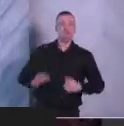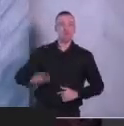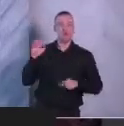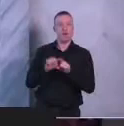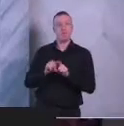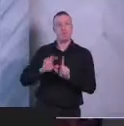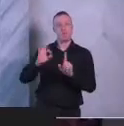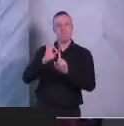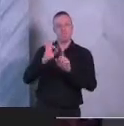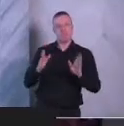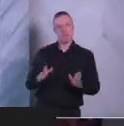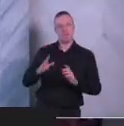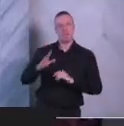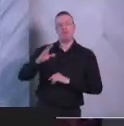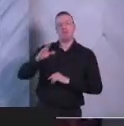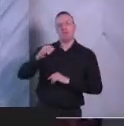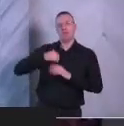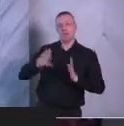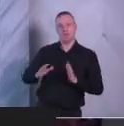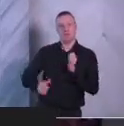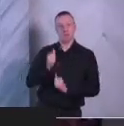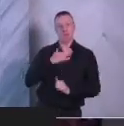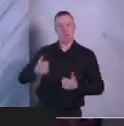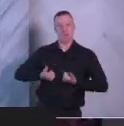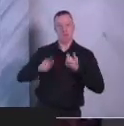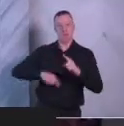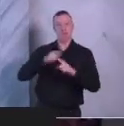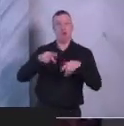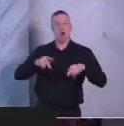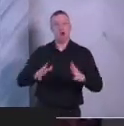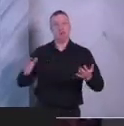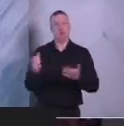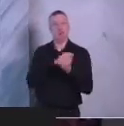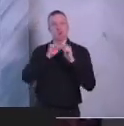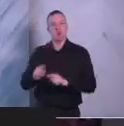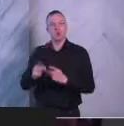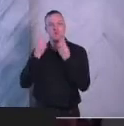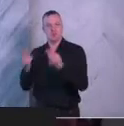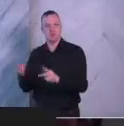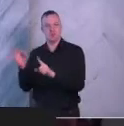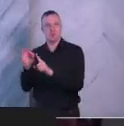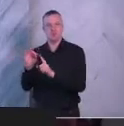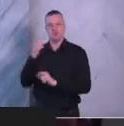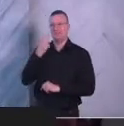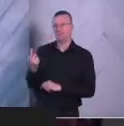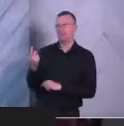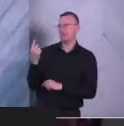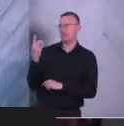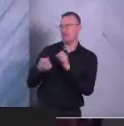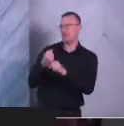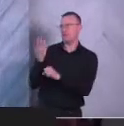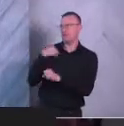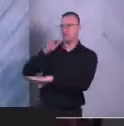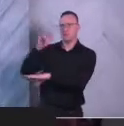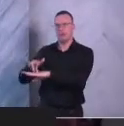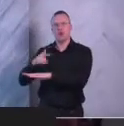Pakistani Canadian for much of my life, till I had an opportunity to finally go to visit Pakistan about 8 years ago. And I was